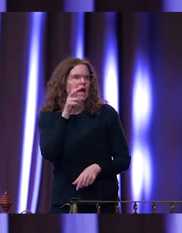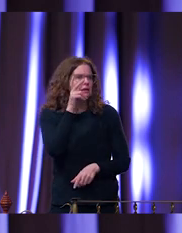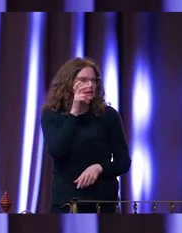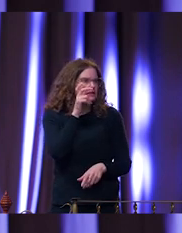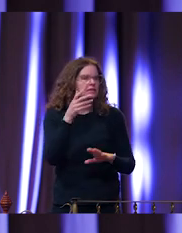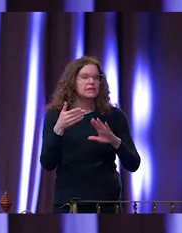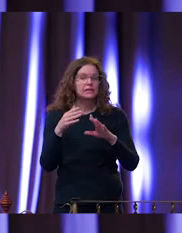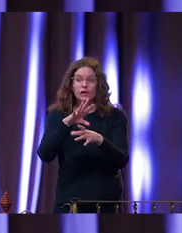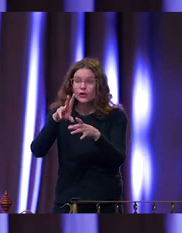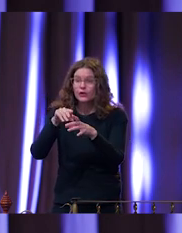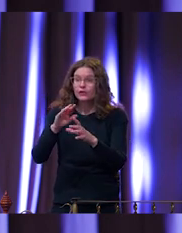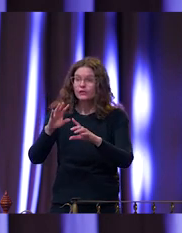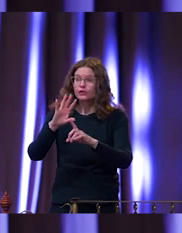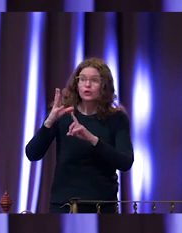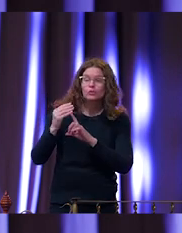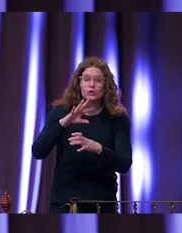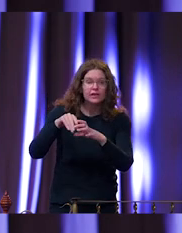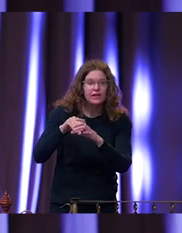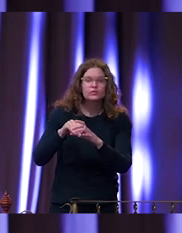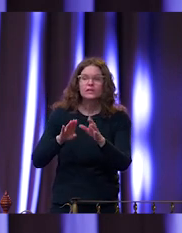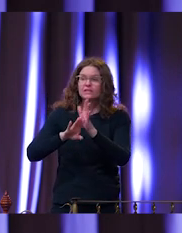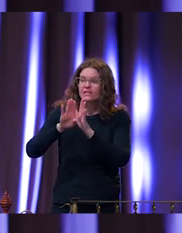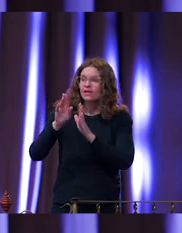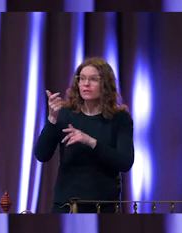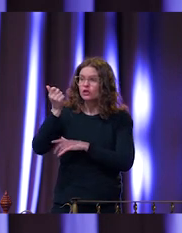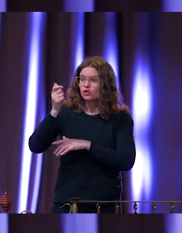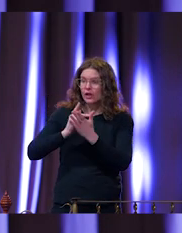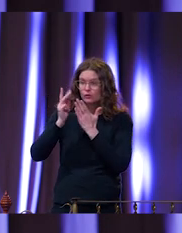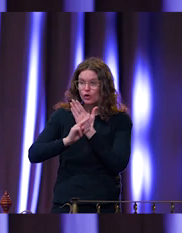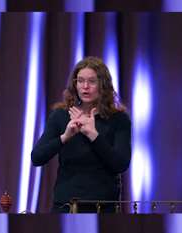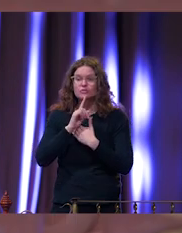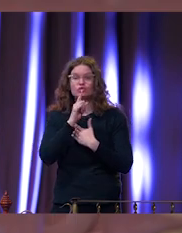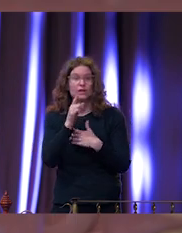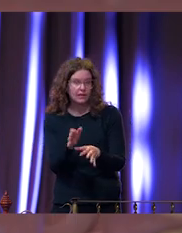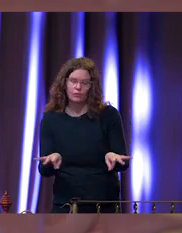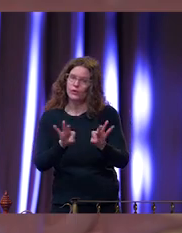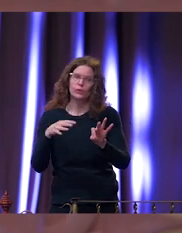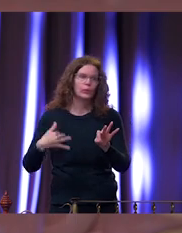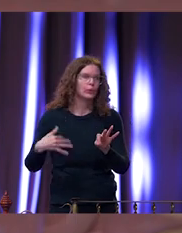engagement part around developing grant programs is extraordinarily important.